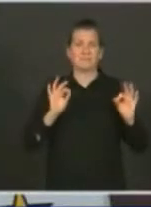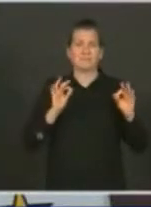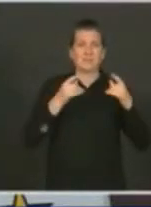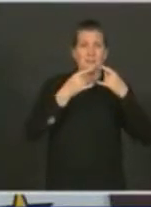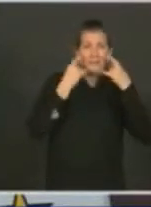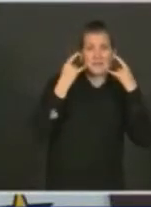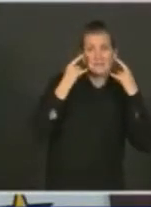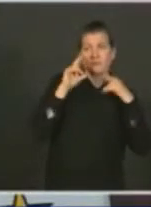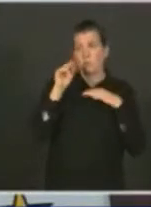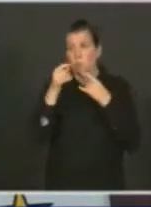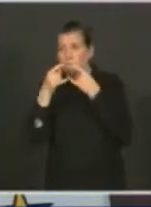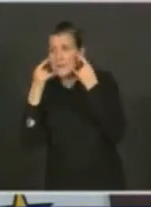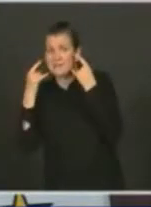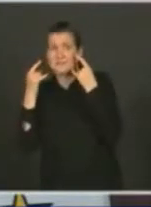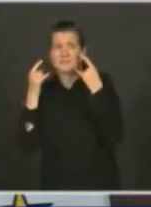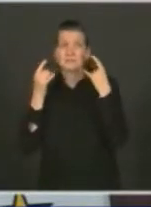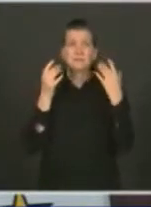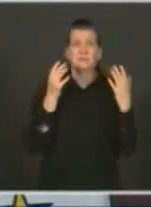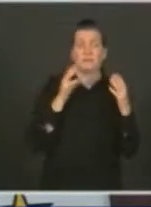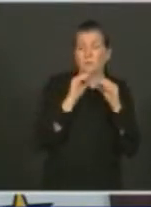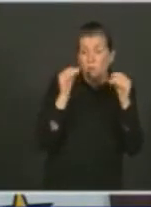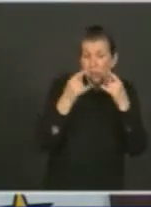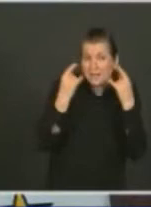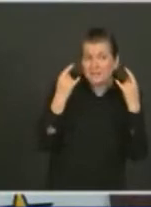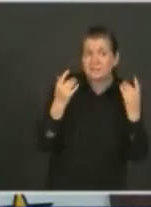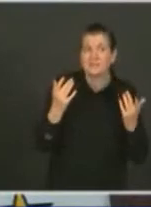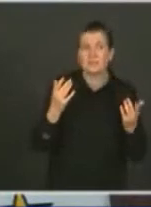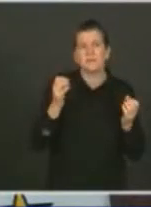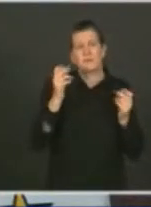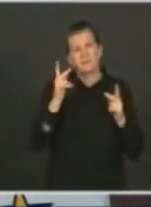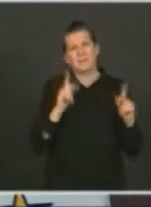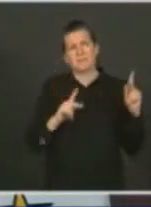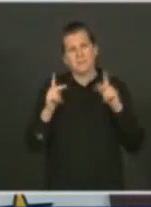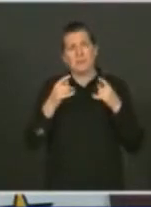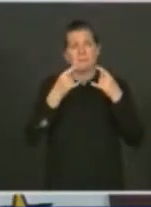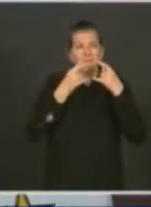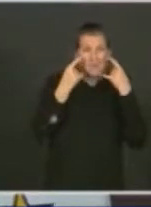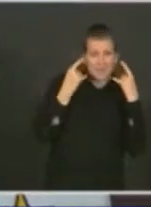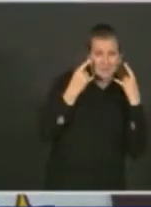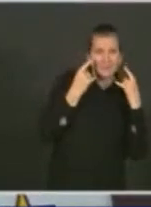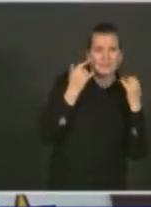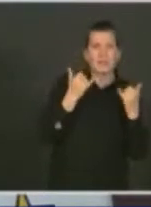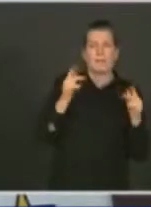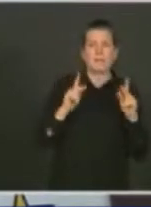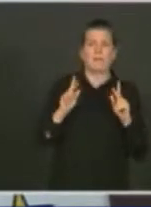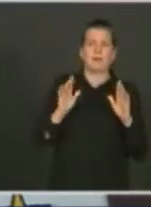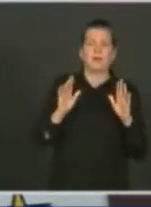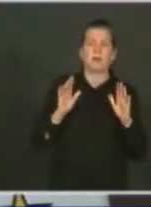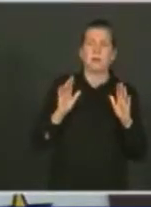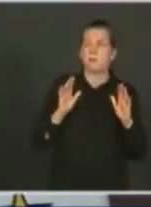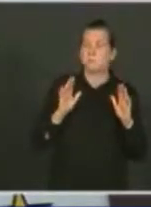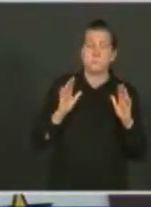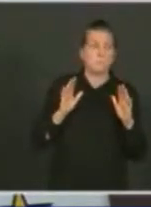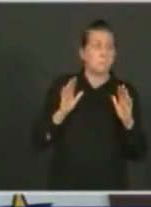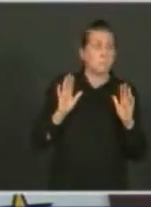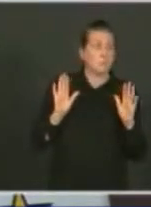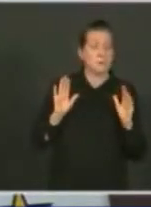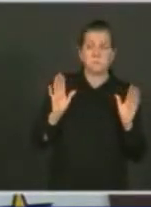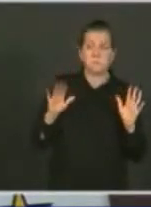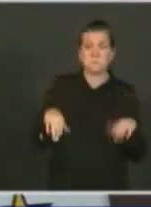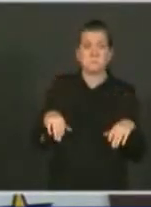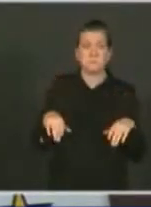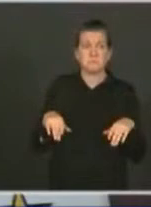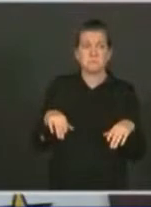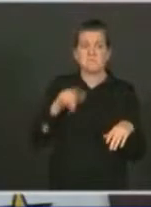know what I mean? So a lot of people were following the rules. Now we've gotten a little relaxed. We gotta go back to